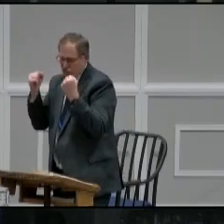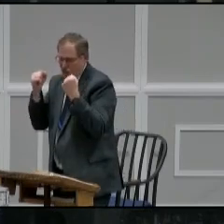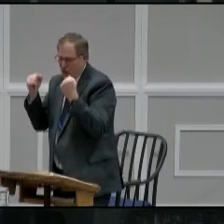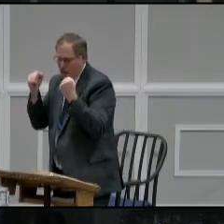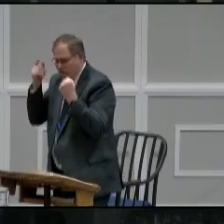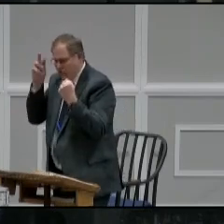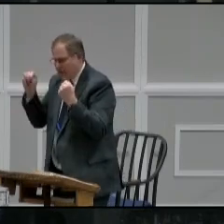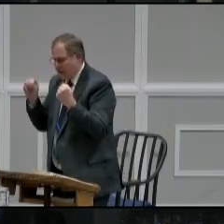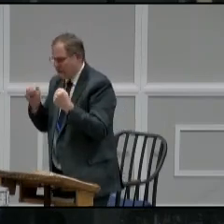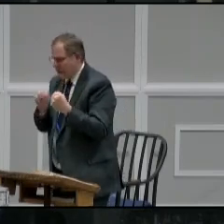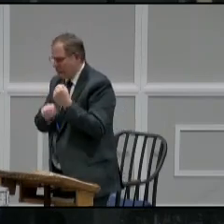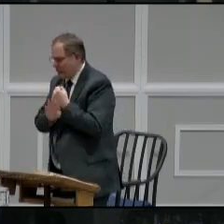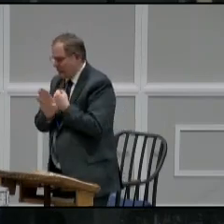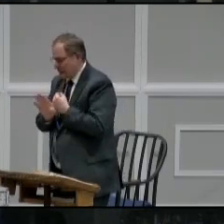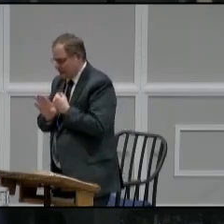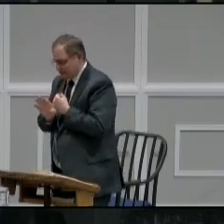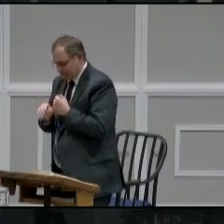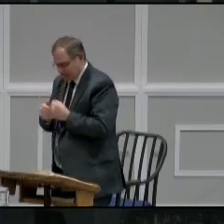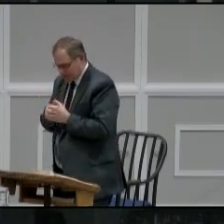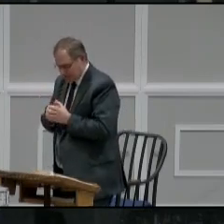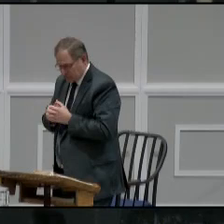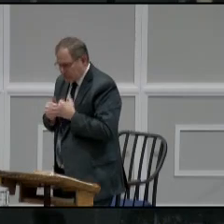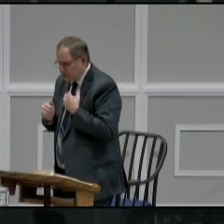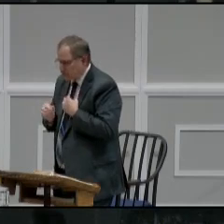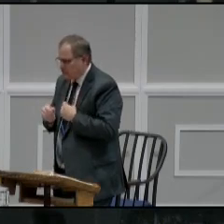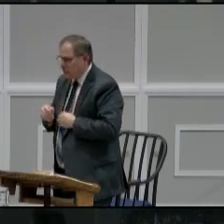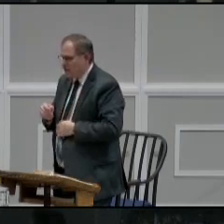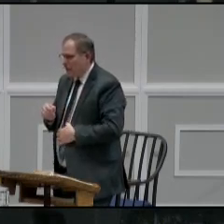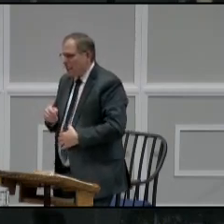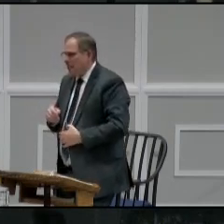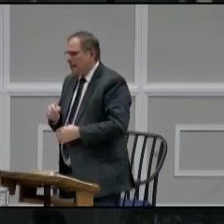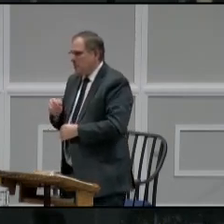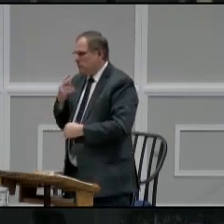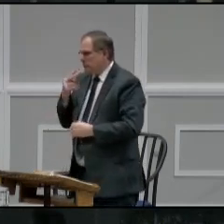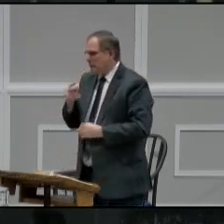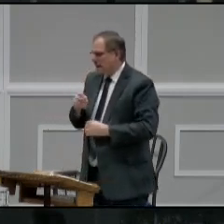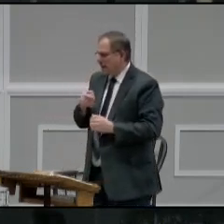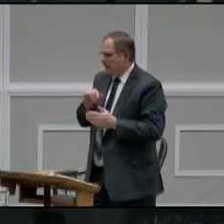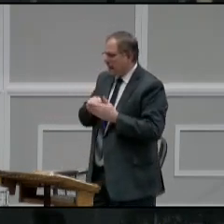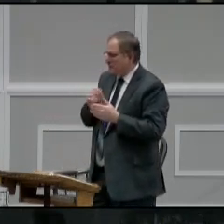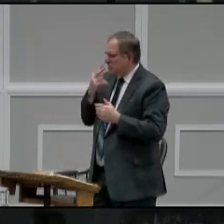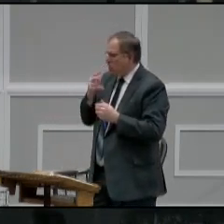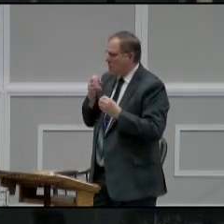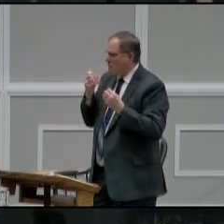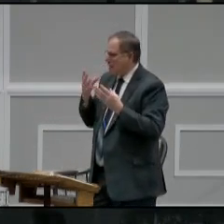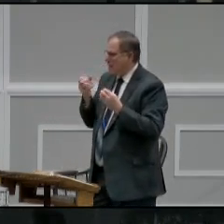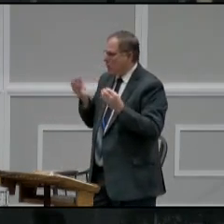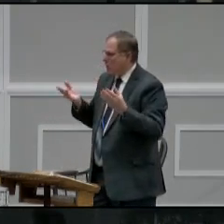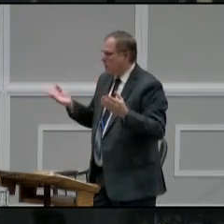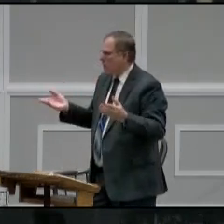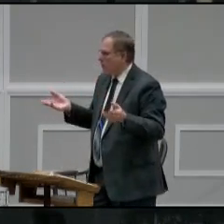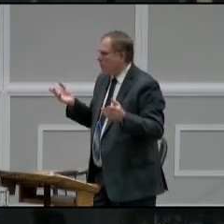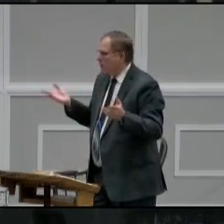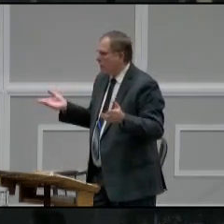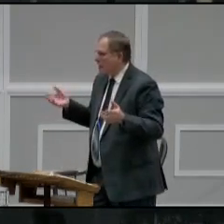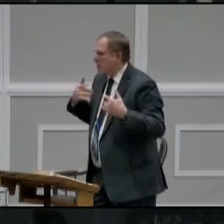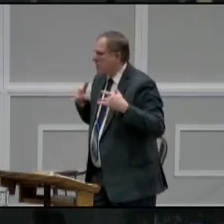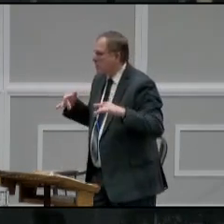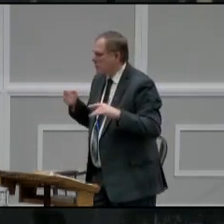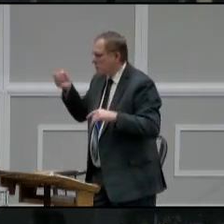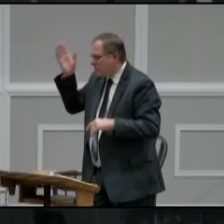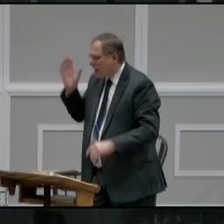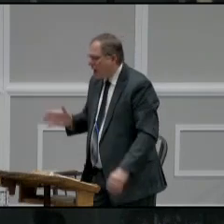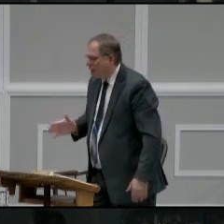We need to get that taken care of. But you say, oh, Brother Drew, I don't have an image in my basement that I bow myself down to and worship. But can I tell